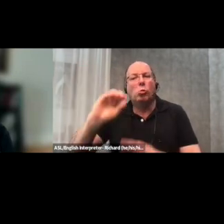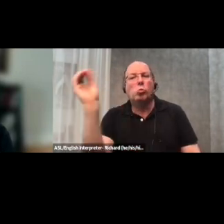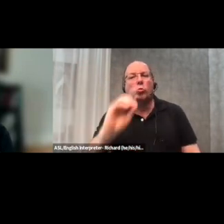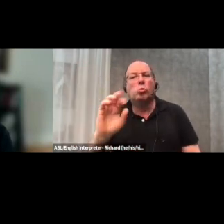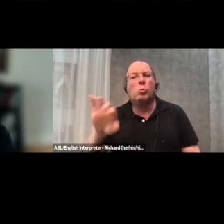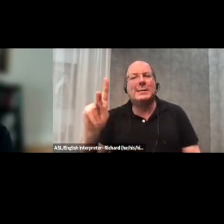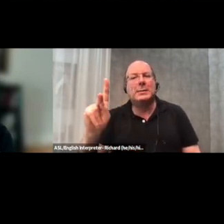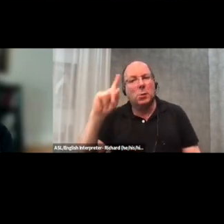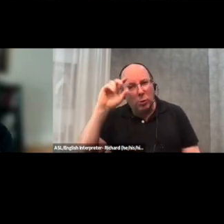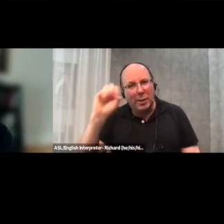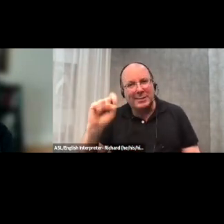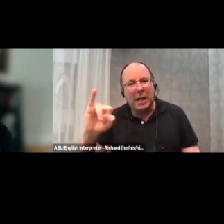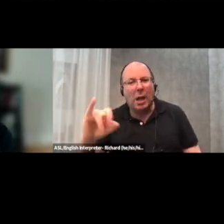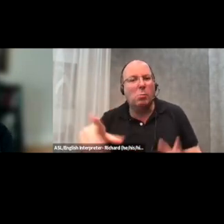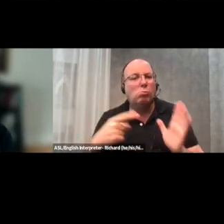STIs?